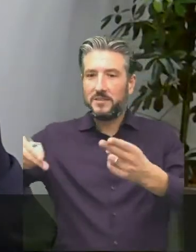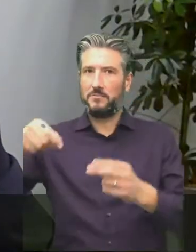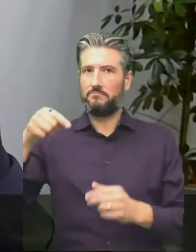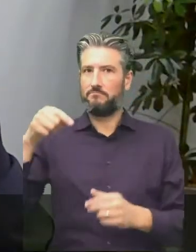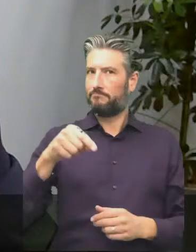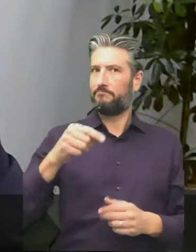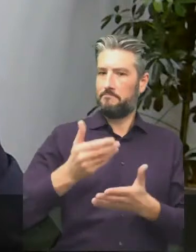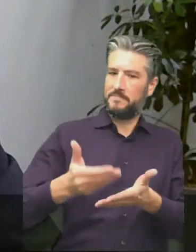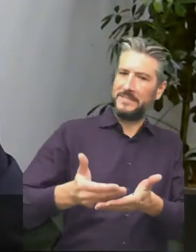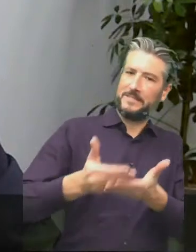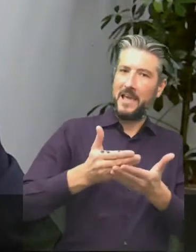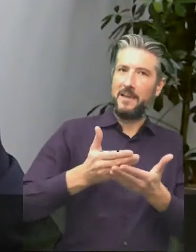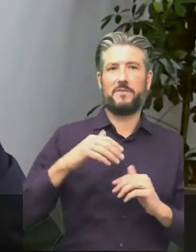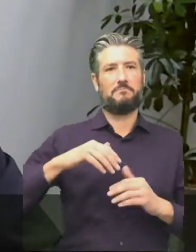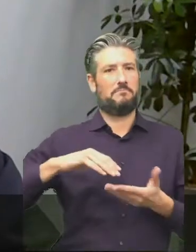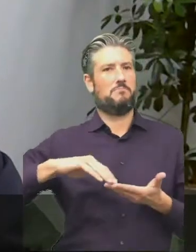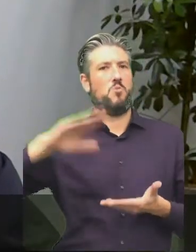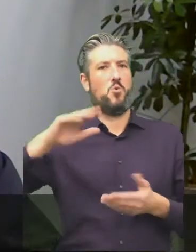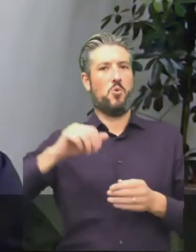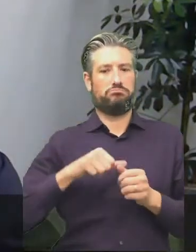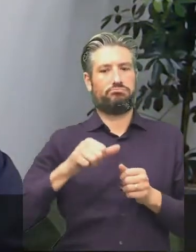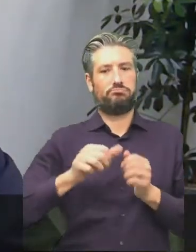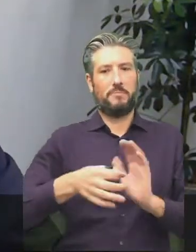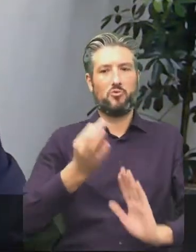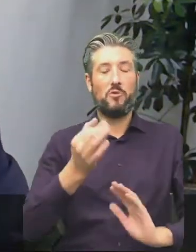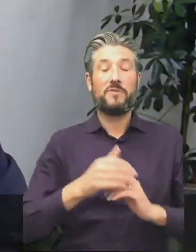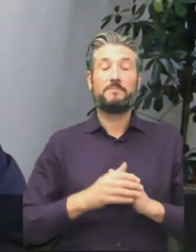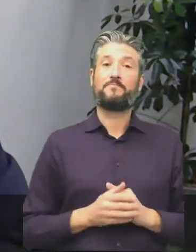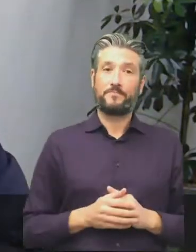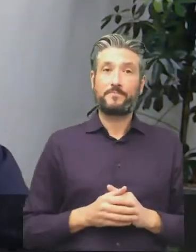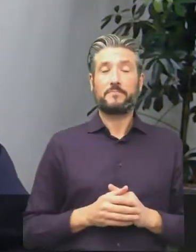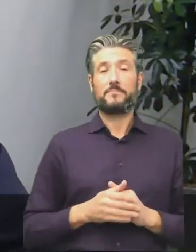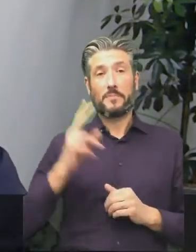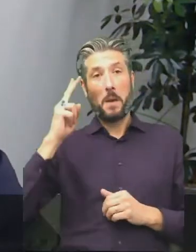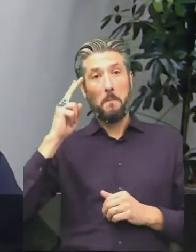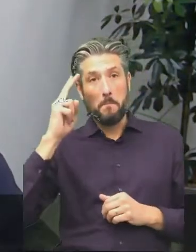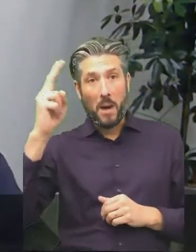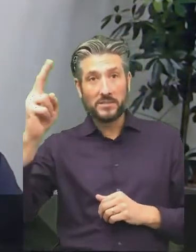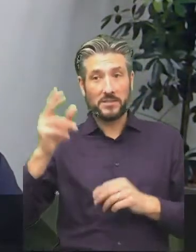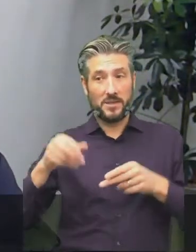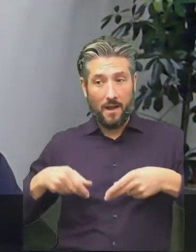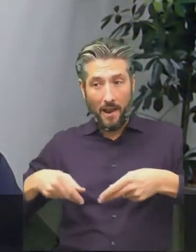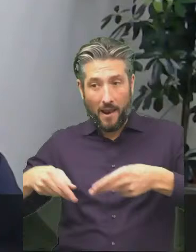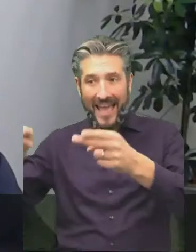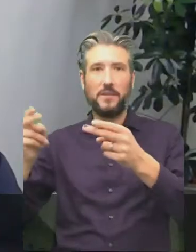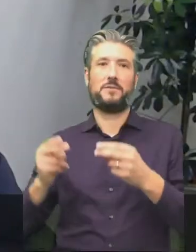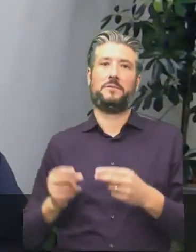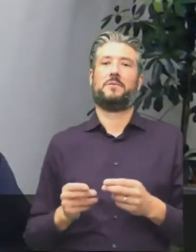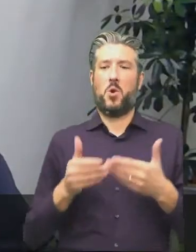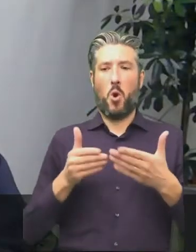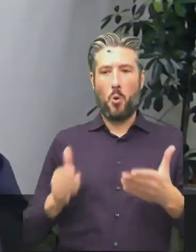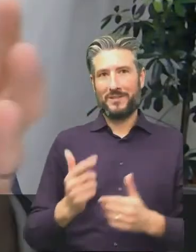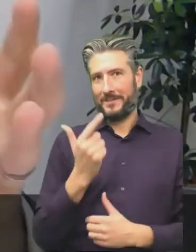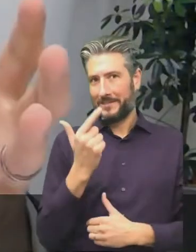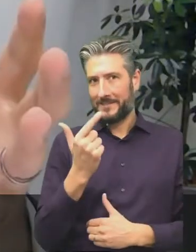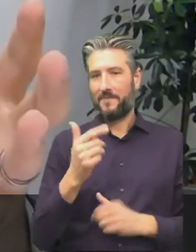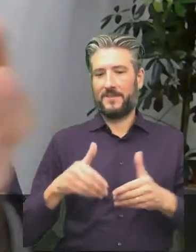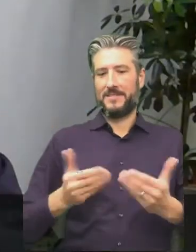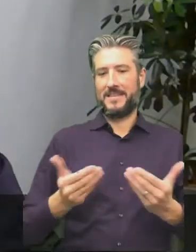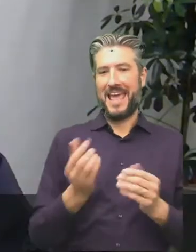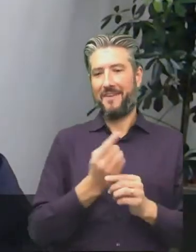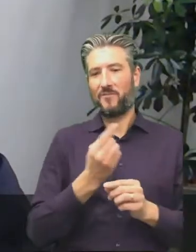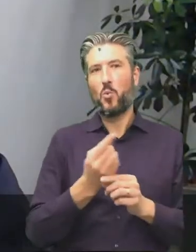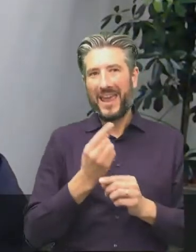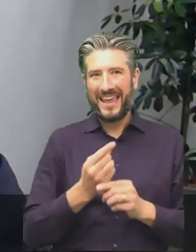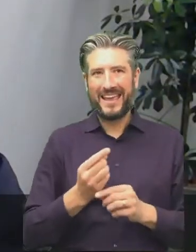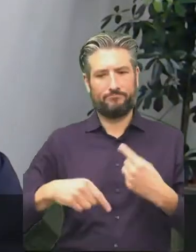24 hours a day, 7 days a week, to make sure that traffic flows better through London and people are more confident using our buses, more cycle